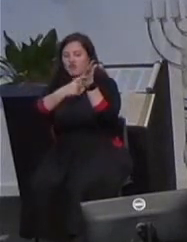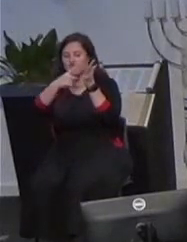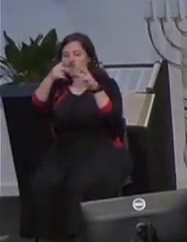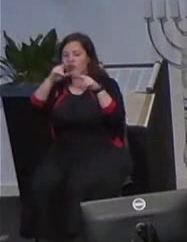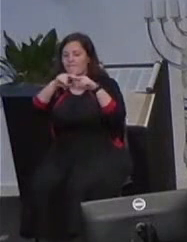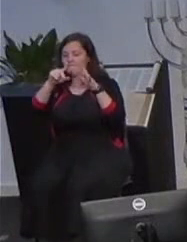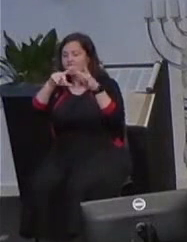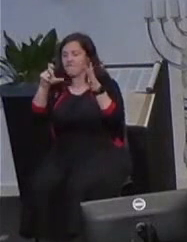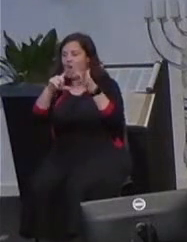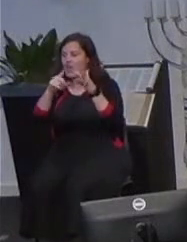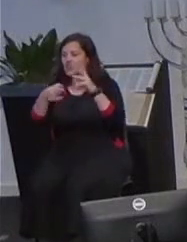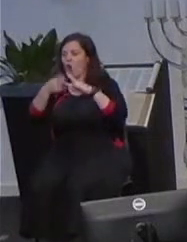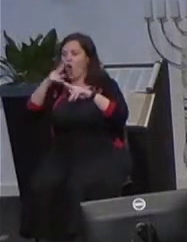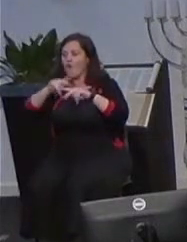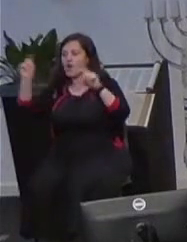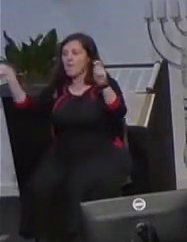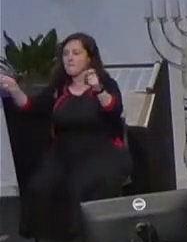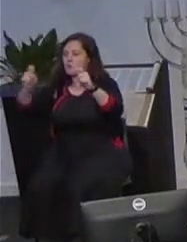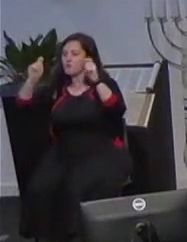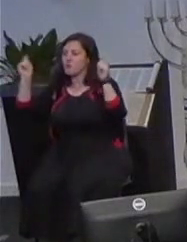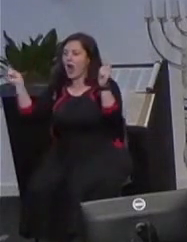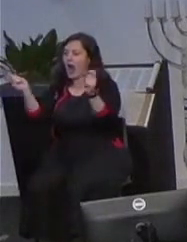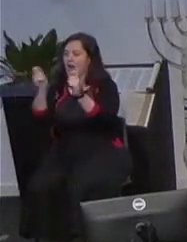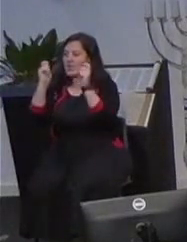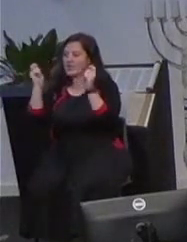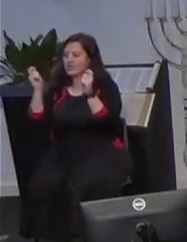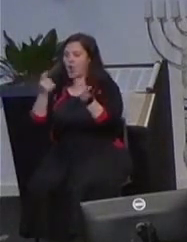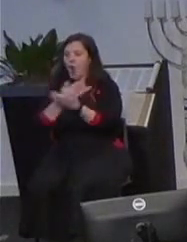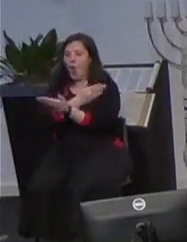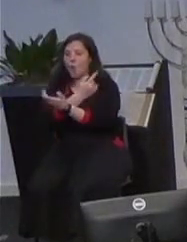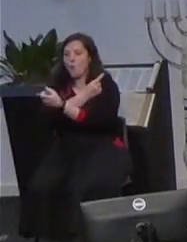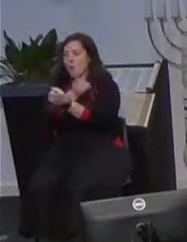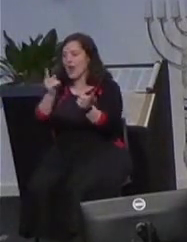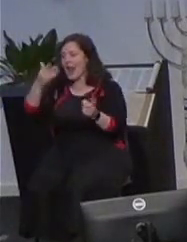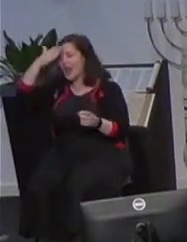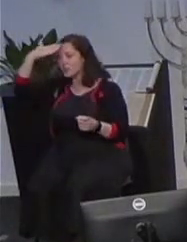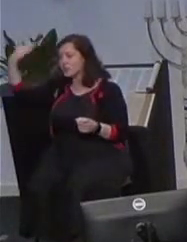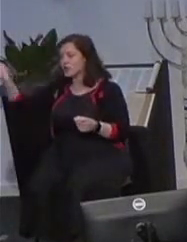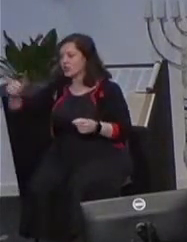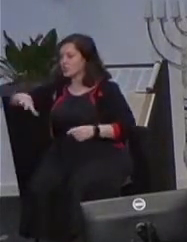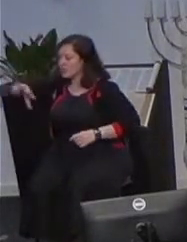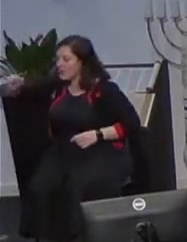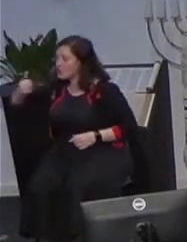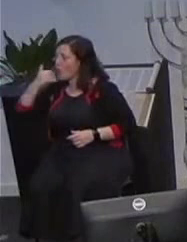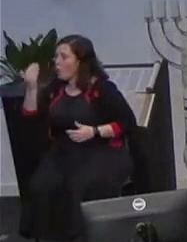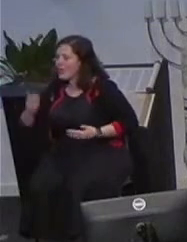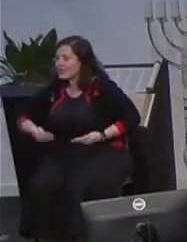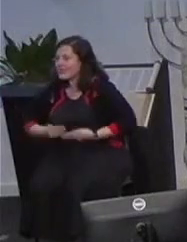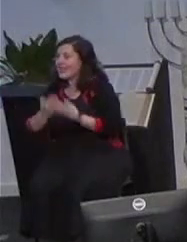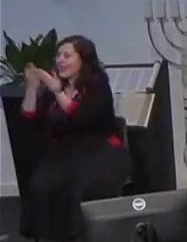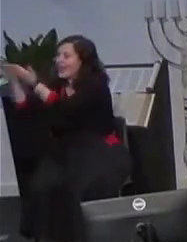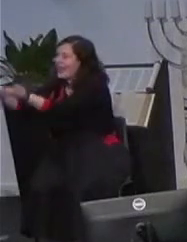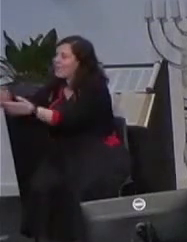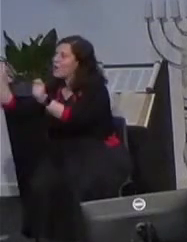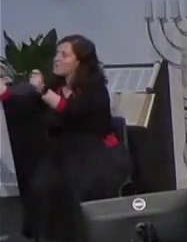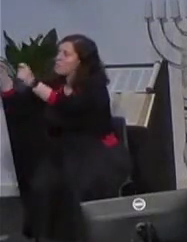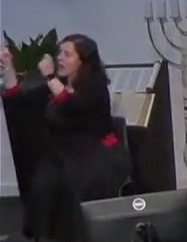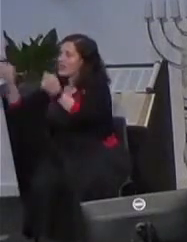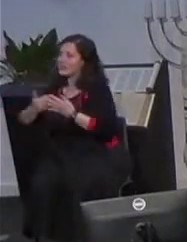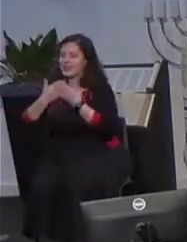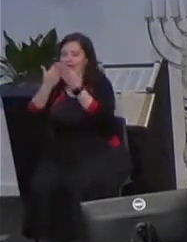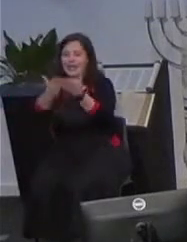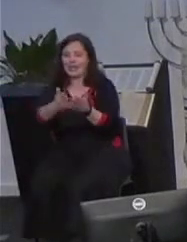forget to do good and share with others. Because with these sacrifices, God is well pleased.